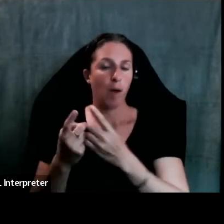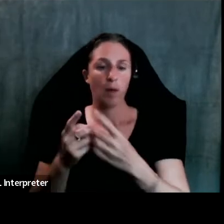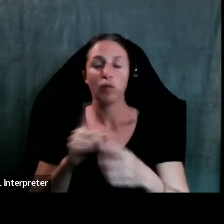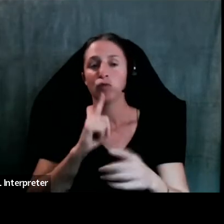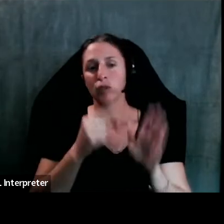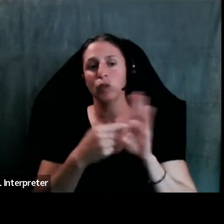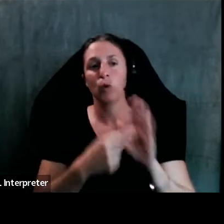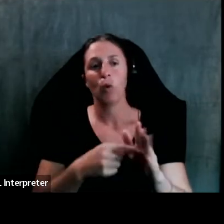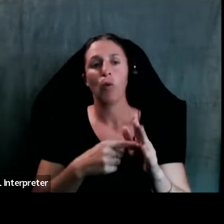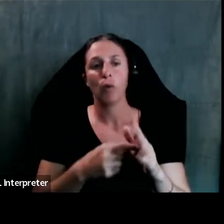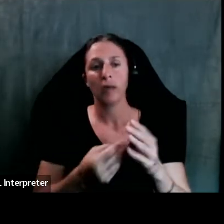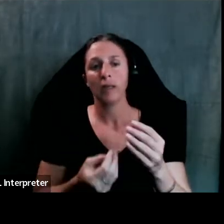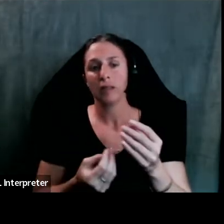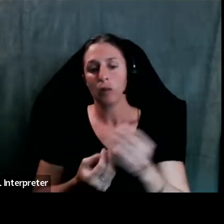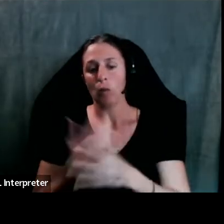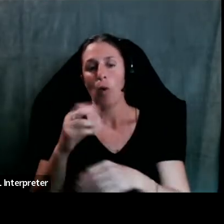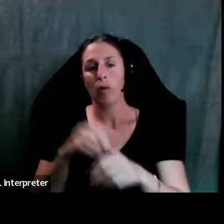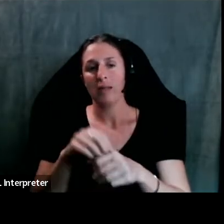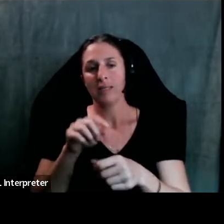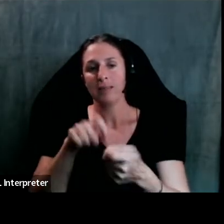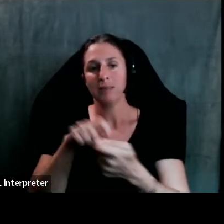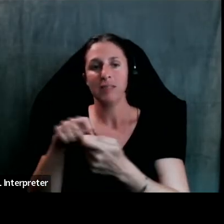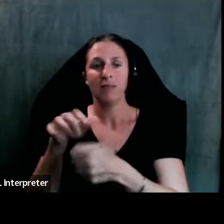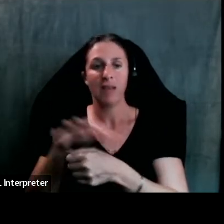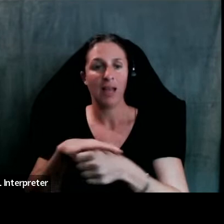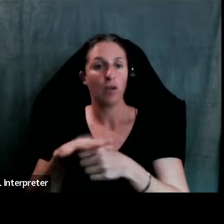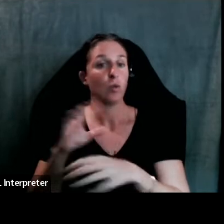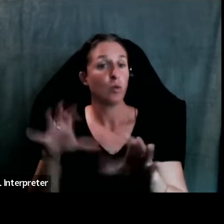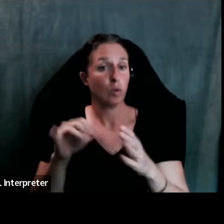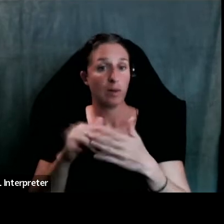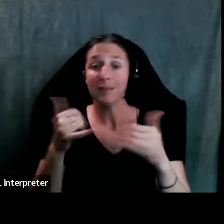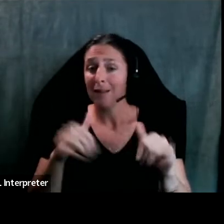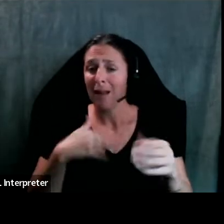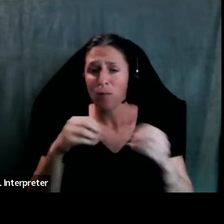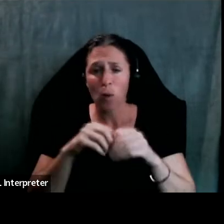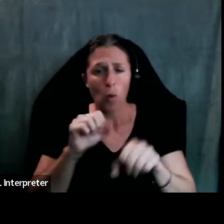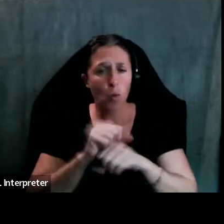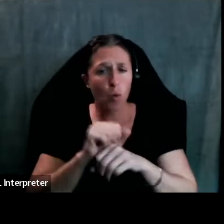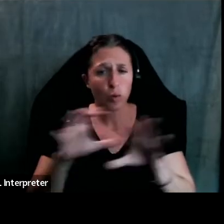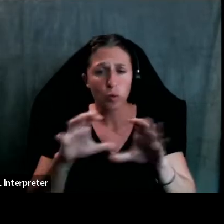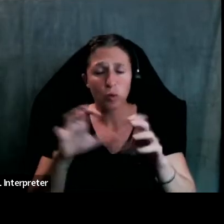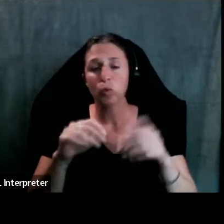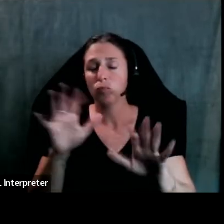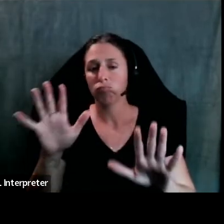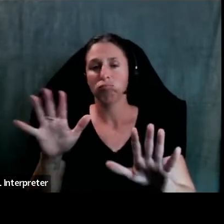3 years, the growth in certain areas. And I know we're doing that. We still have work to do. Right. Don't get me wrong, but I